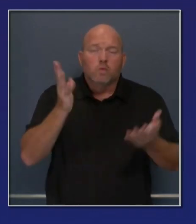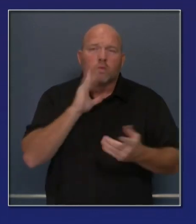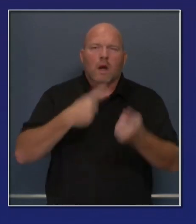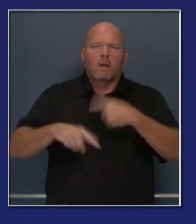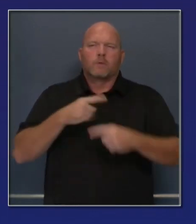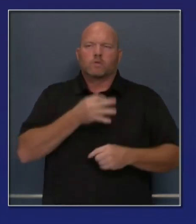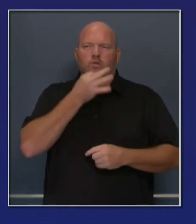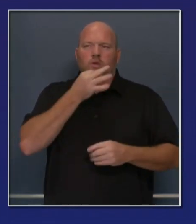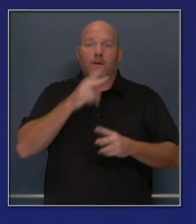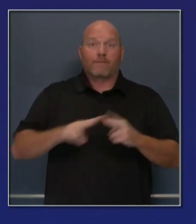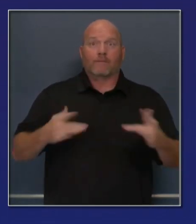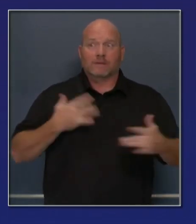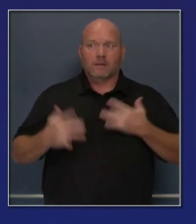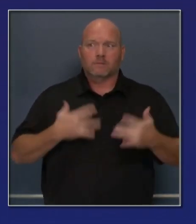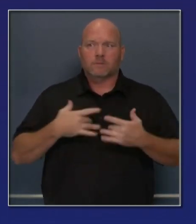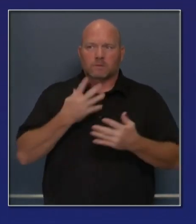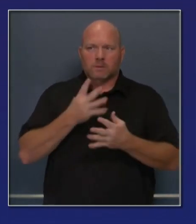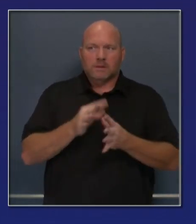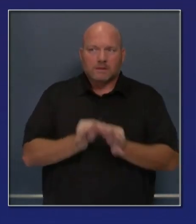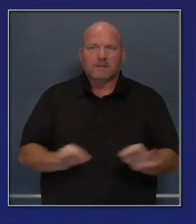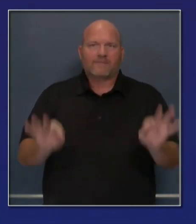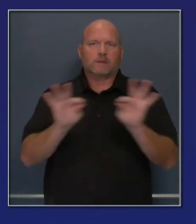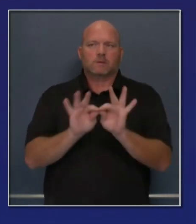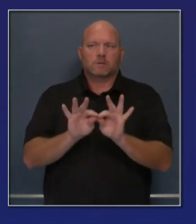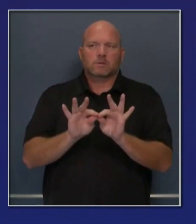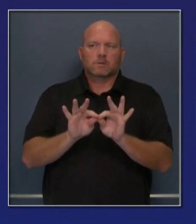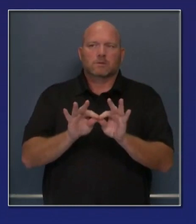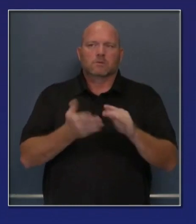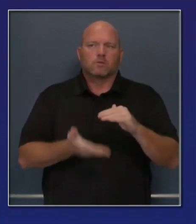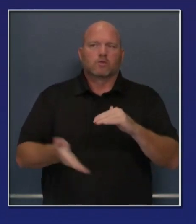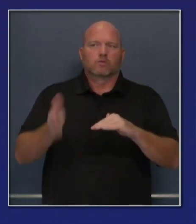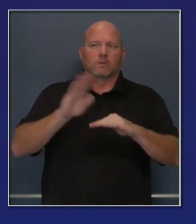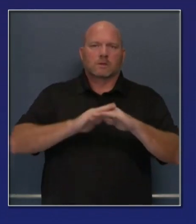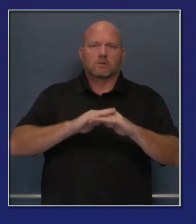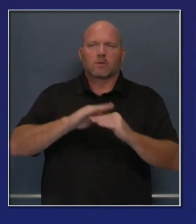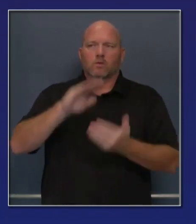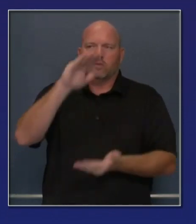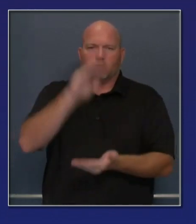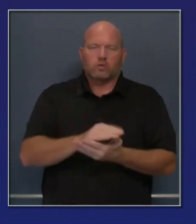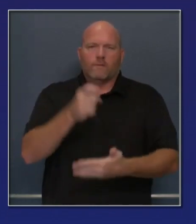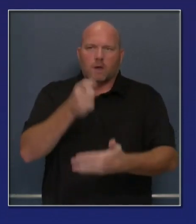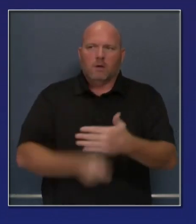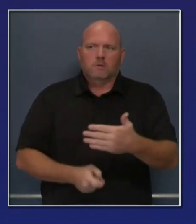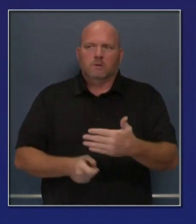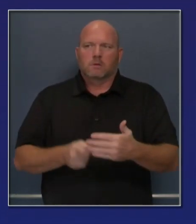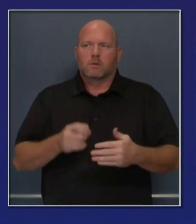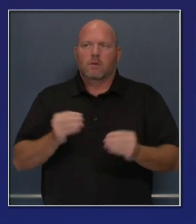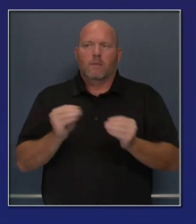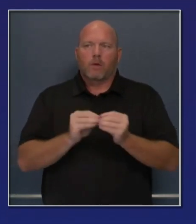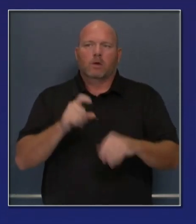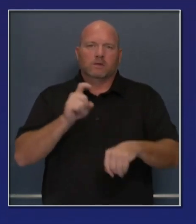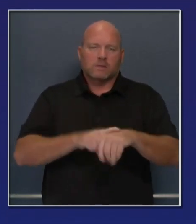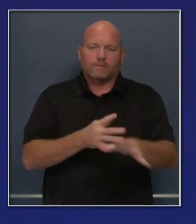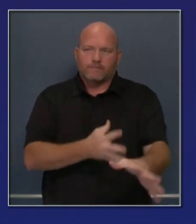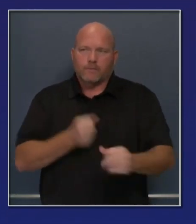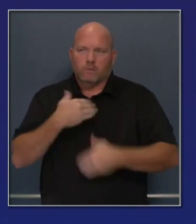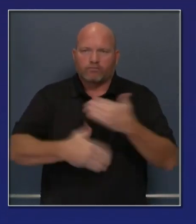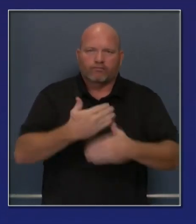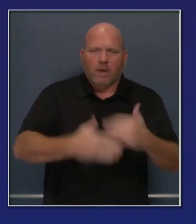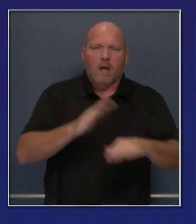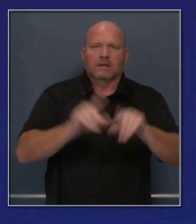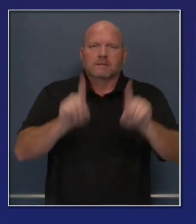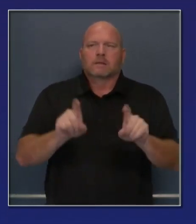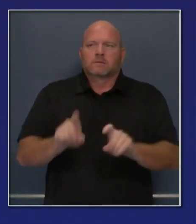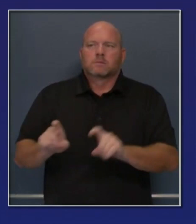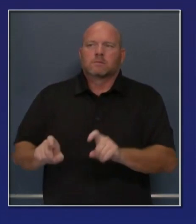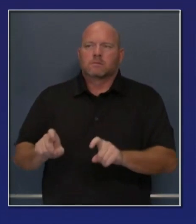exciting and significant increase in lower cost, much more timely testing that we have